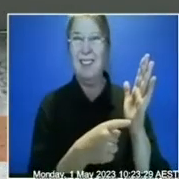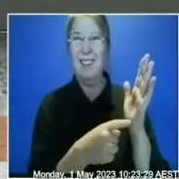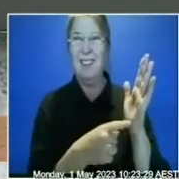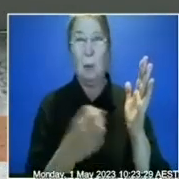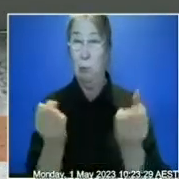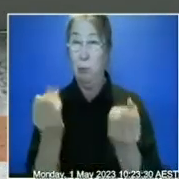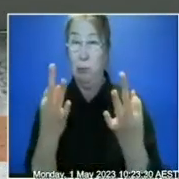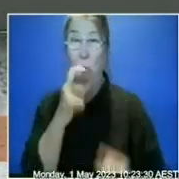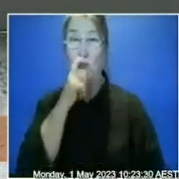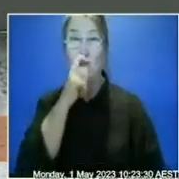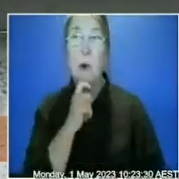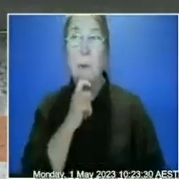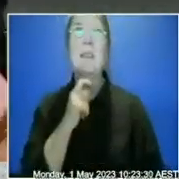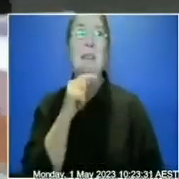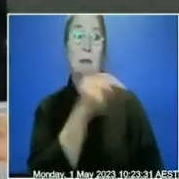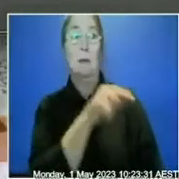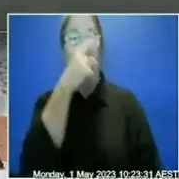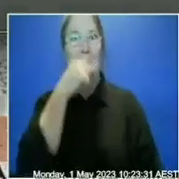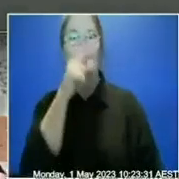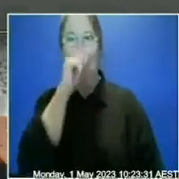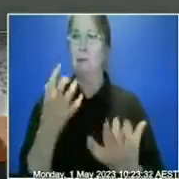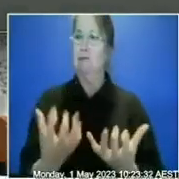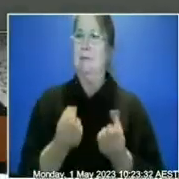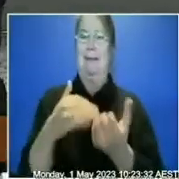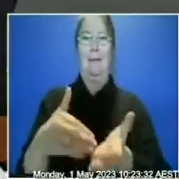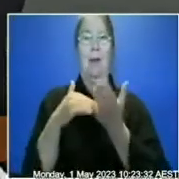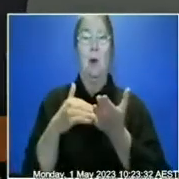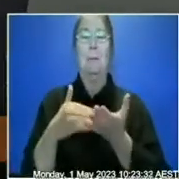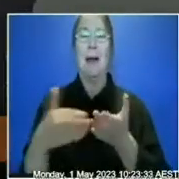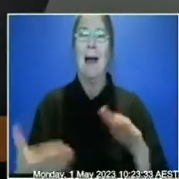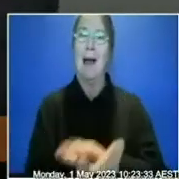Miss Fitzgerald, can I just... So we're saying that...